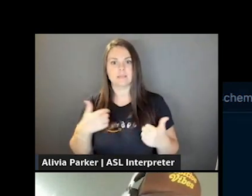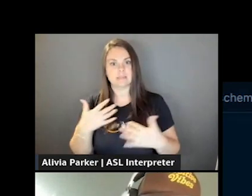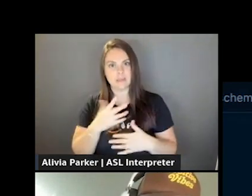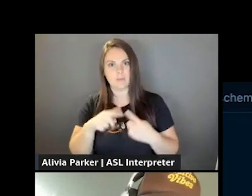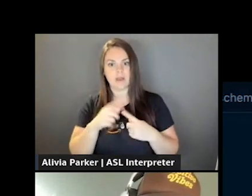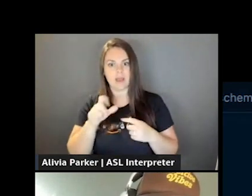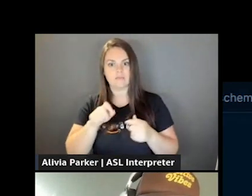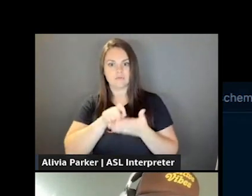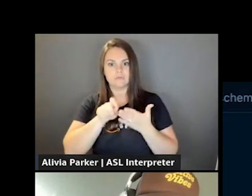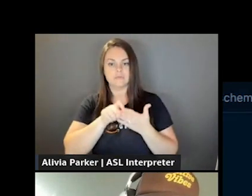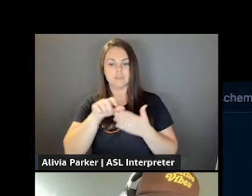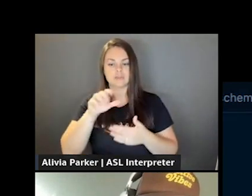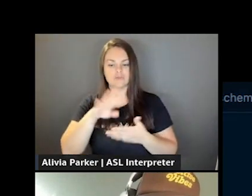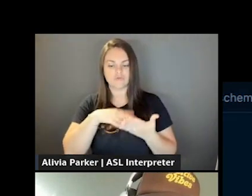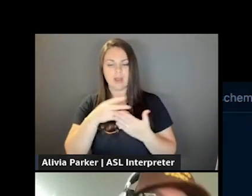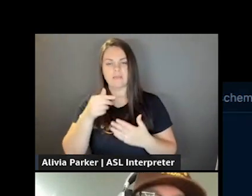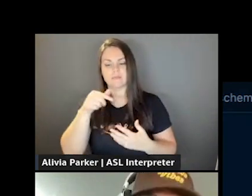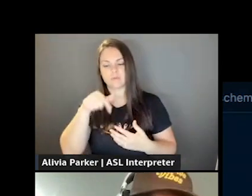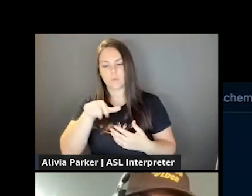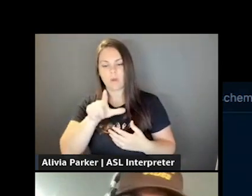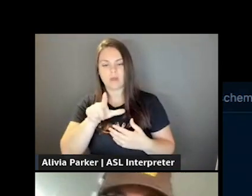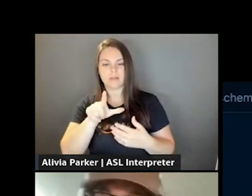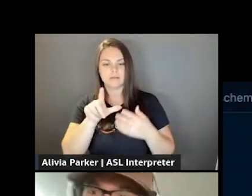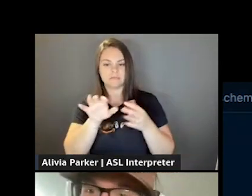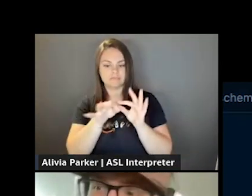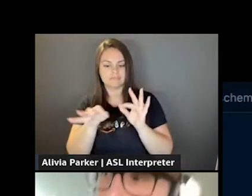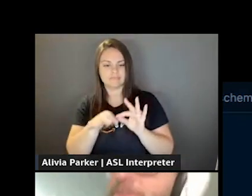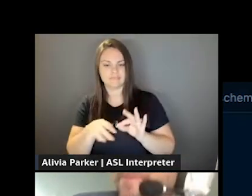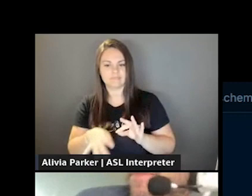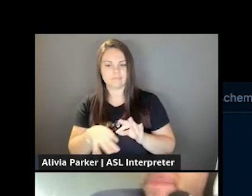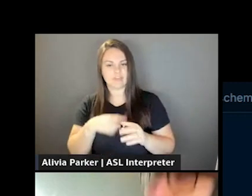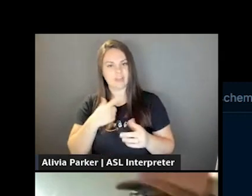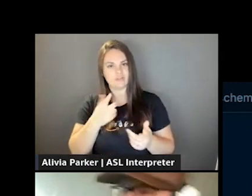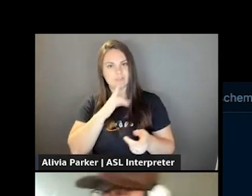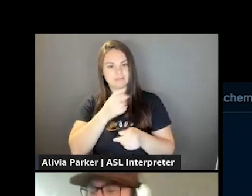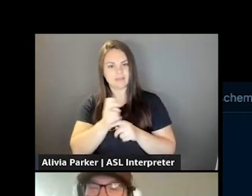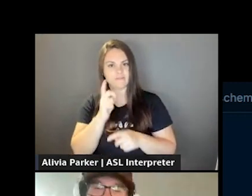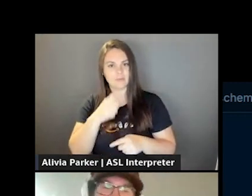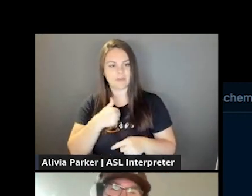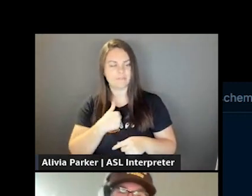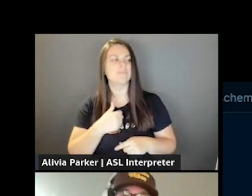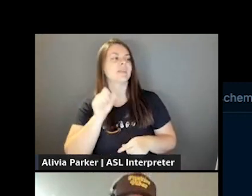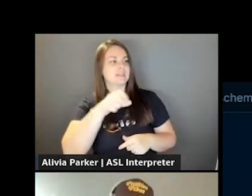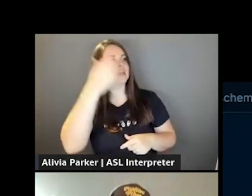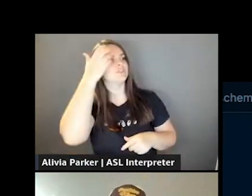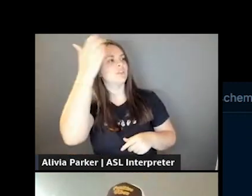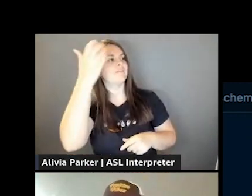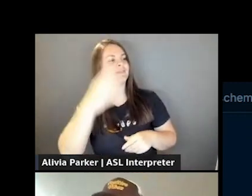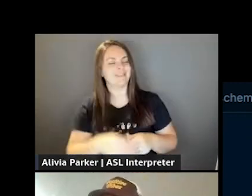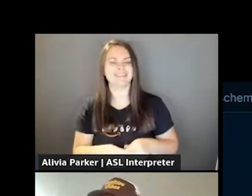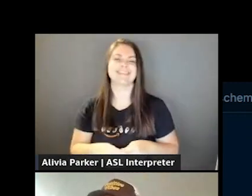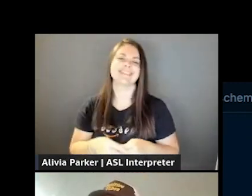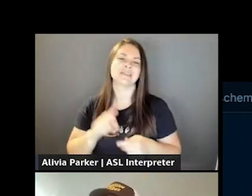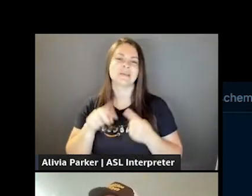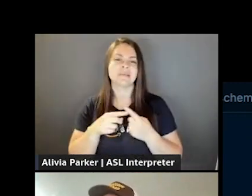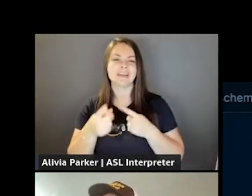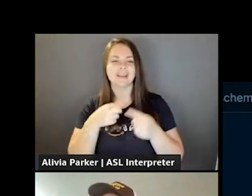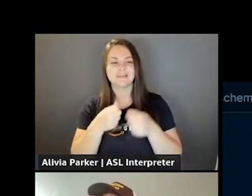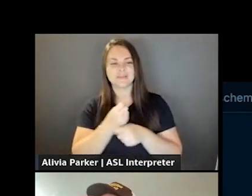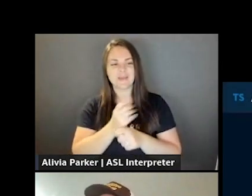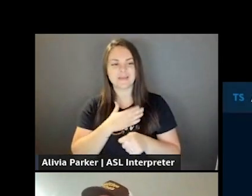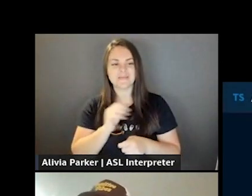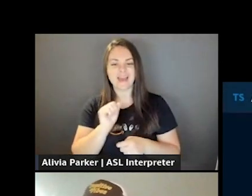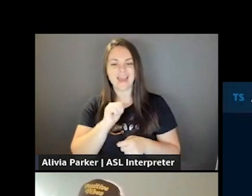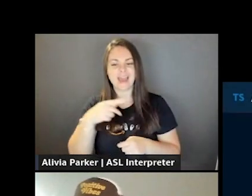They're tricky for me. Yes, chef. And then when it comes to making my app sync and